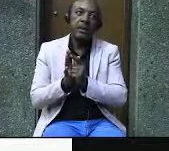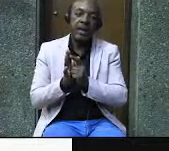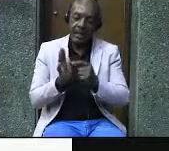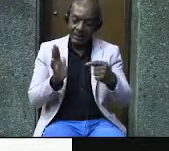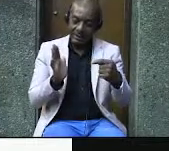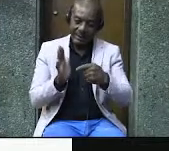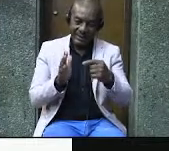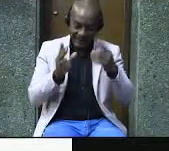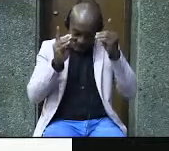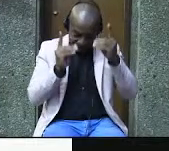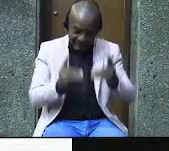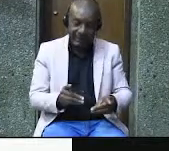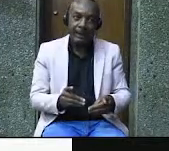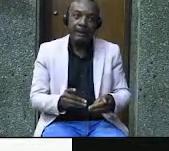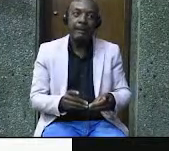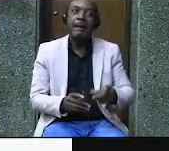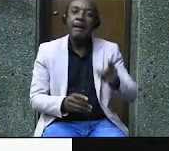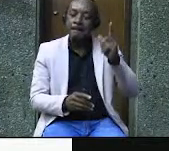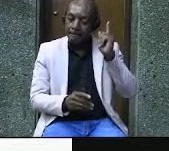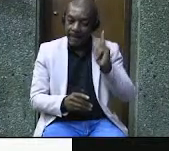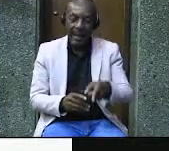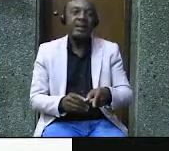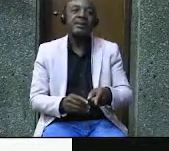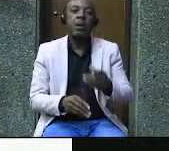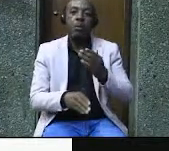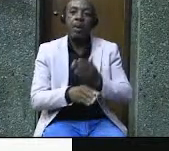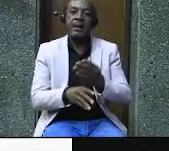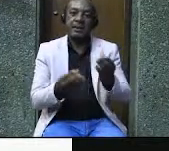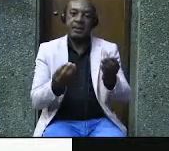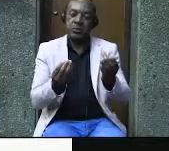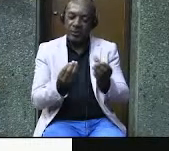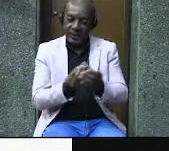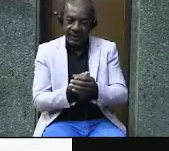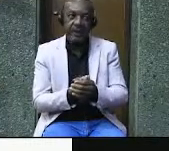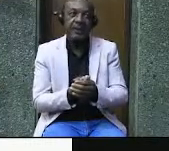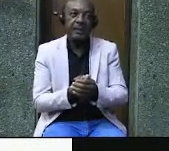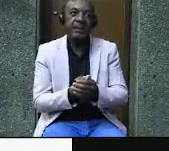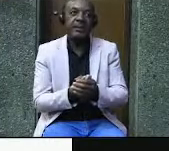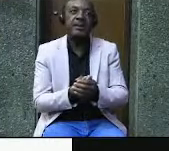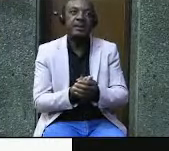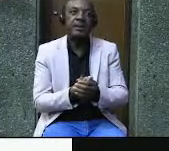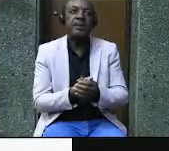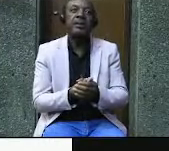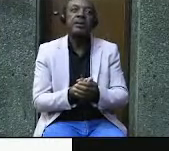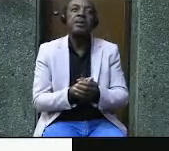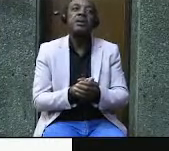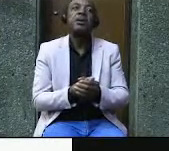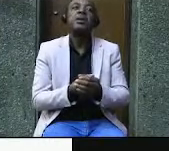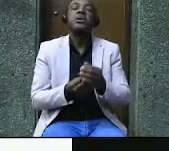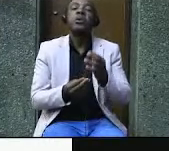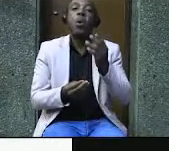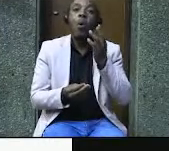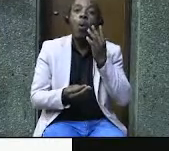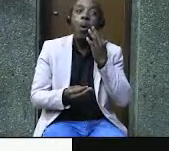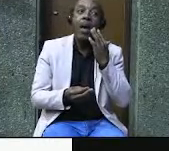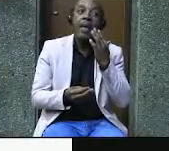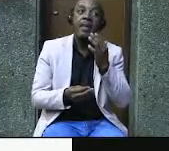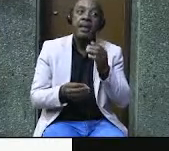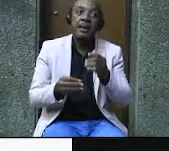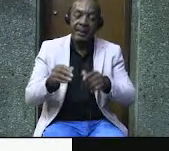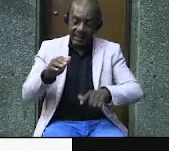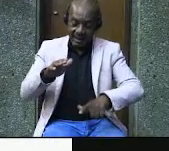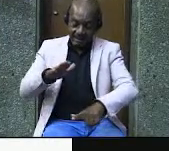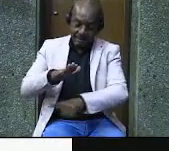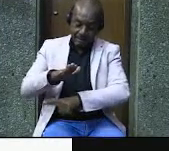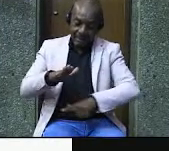must be procedurally fair and rational. In other words, when an expropriating authority, like a